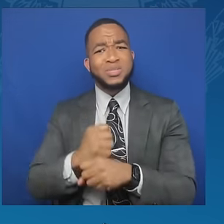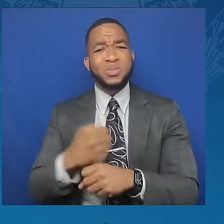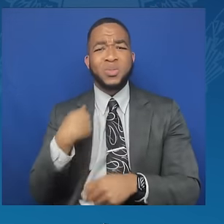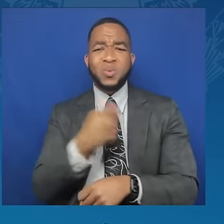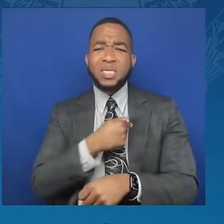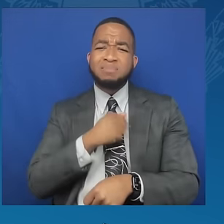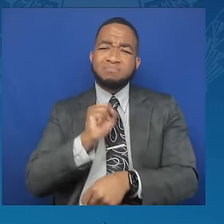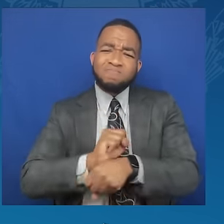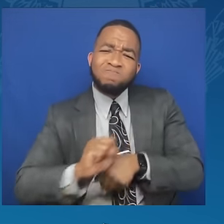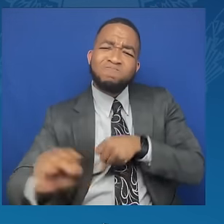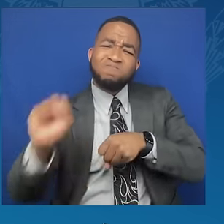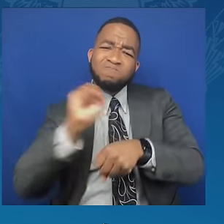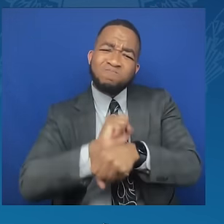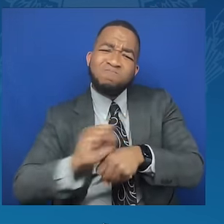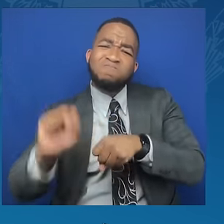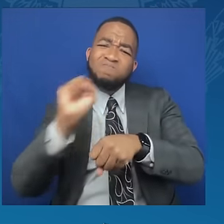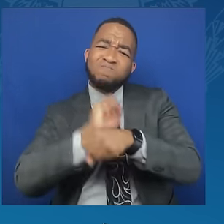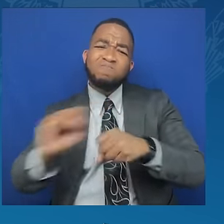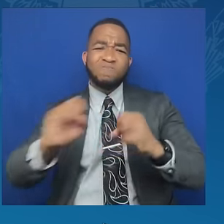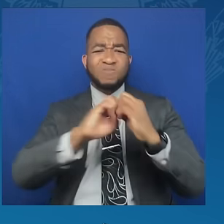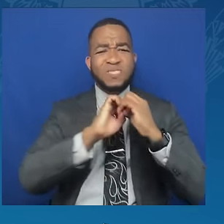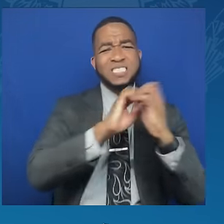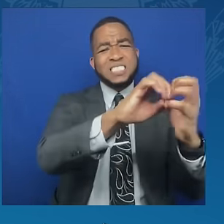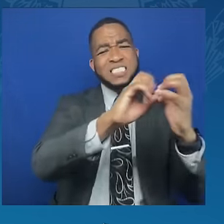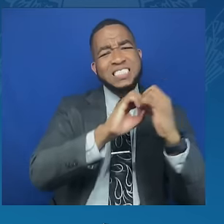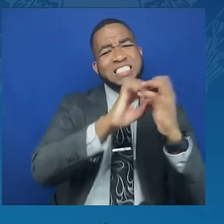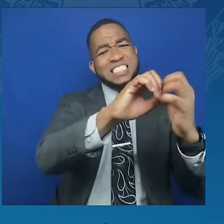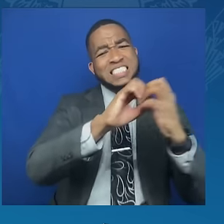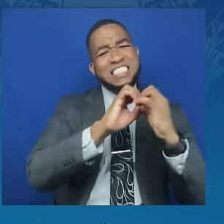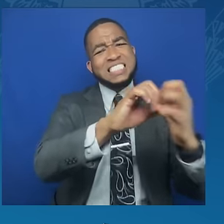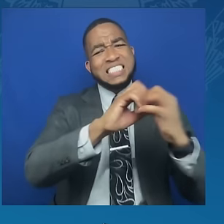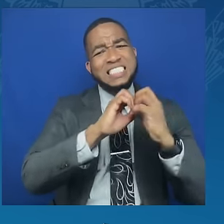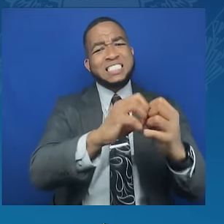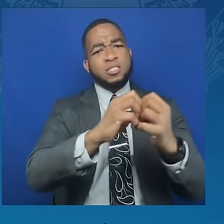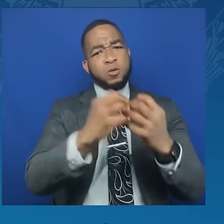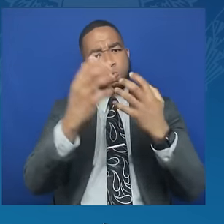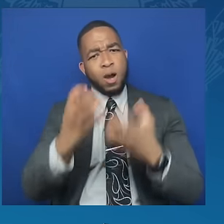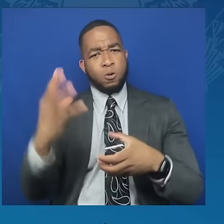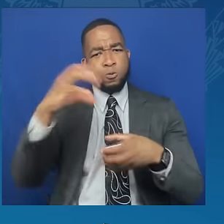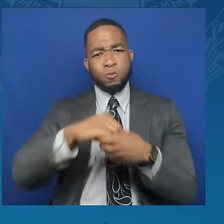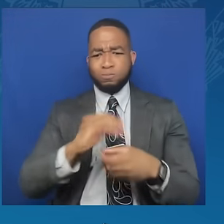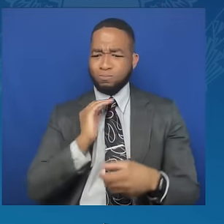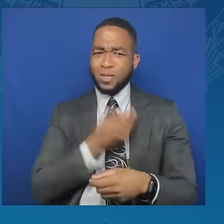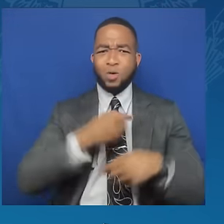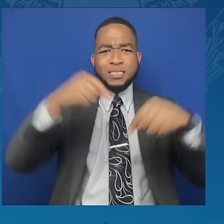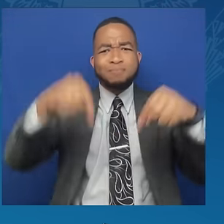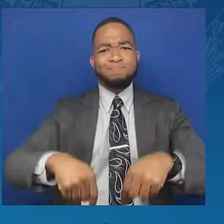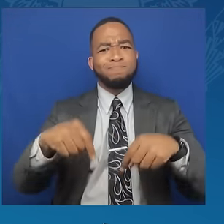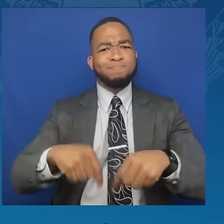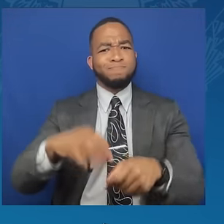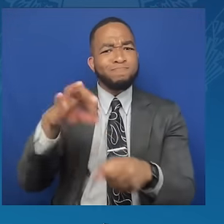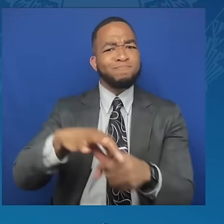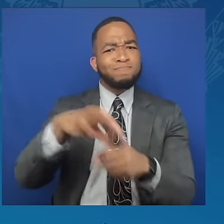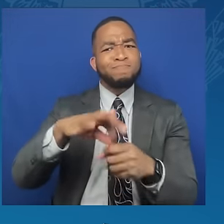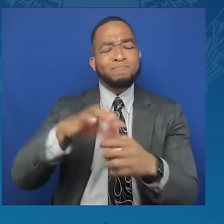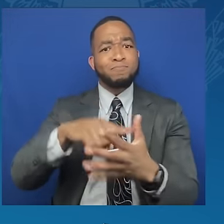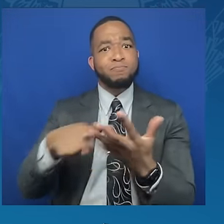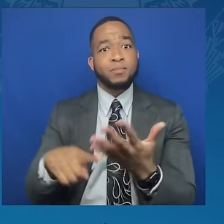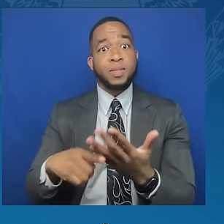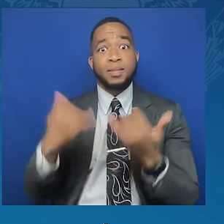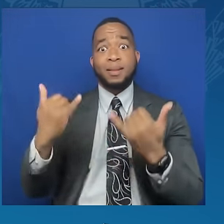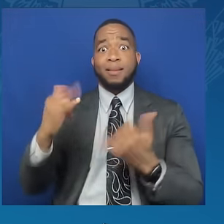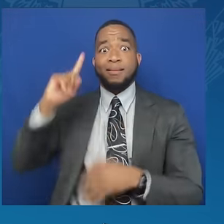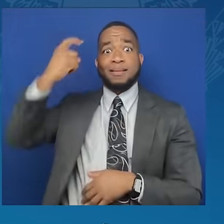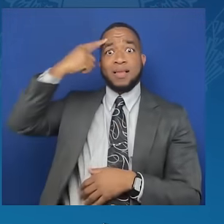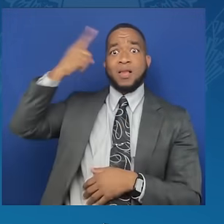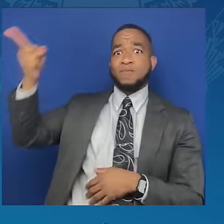this imperfect democracy to allow it to be demolished or diminished. I am